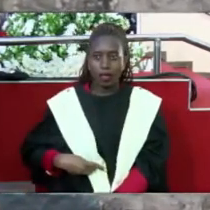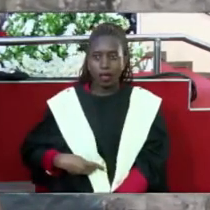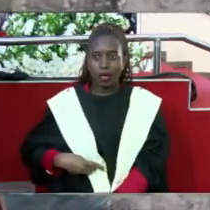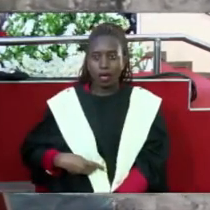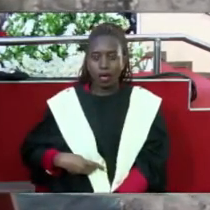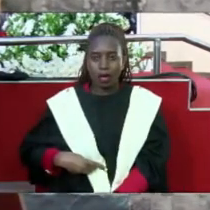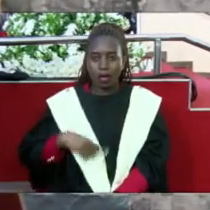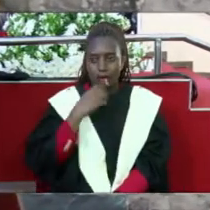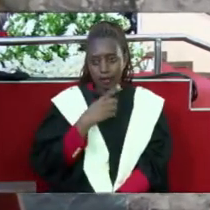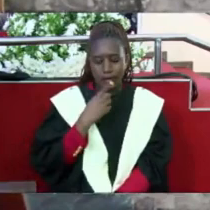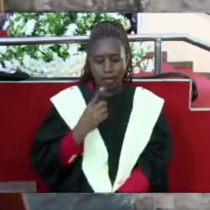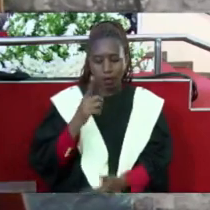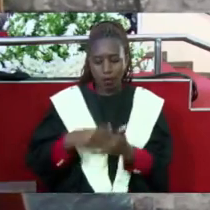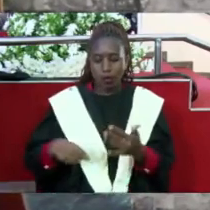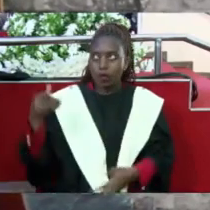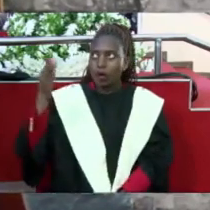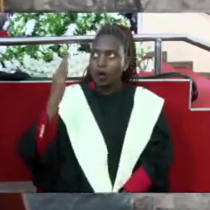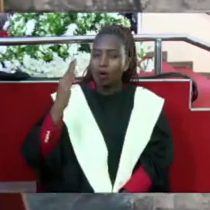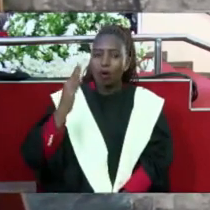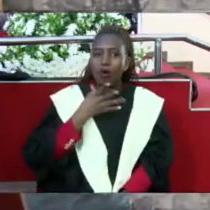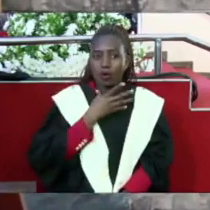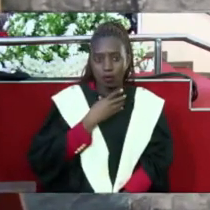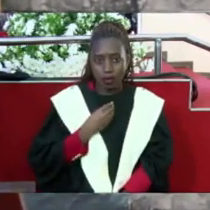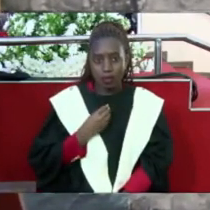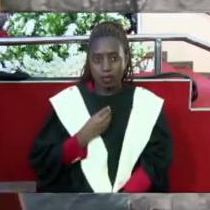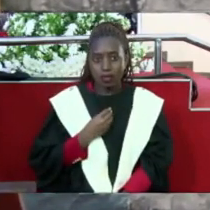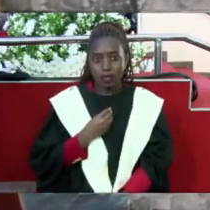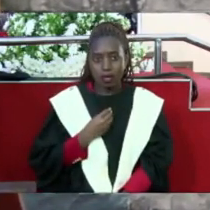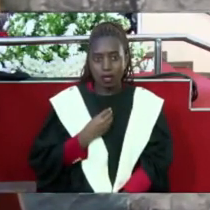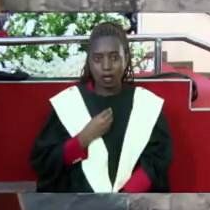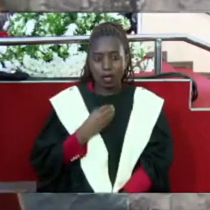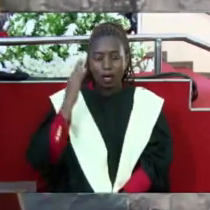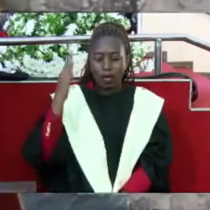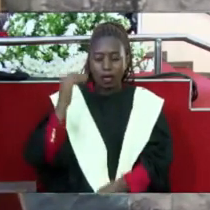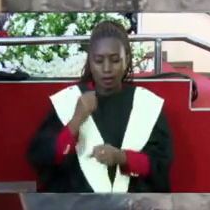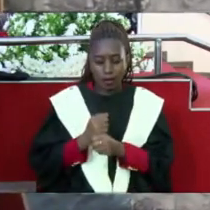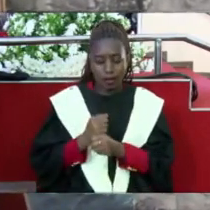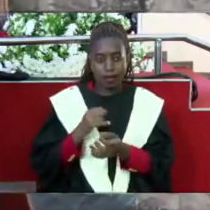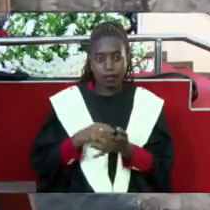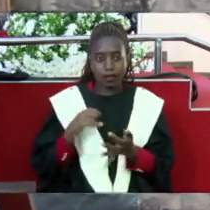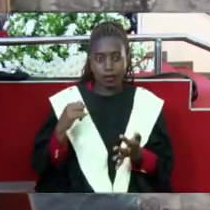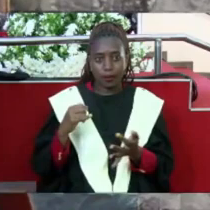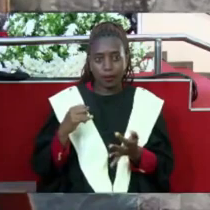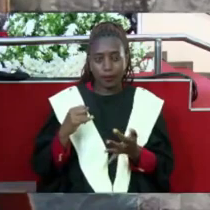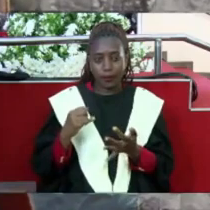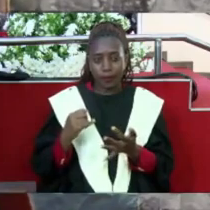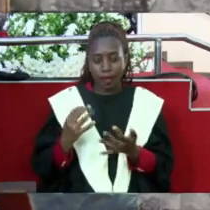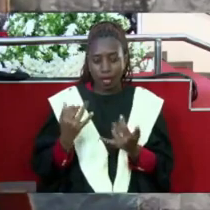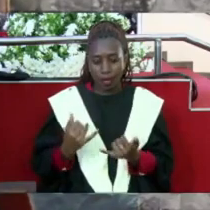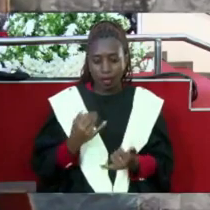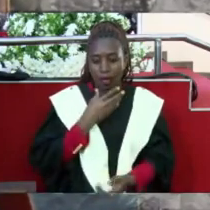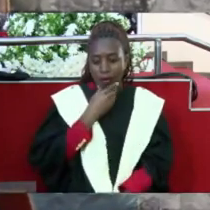has said, that God has done it. So the son was going, and where the son